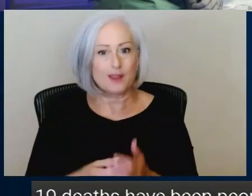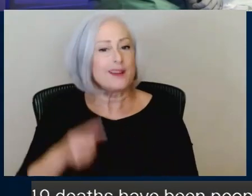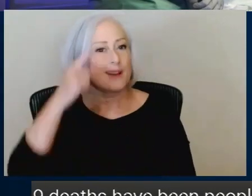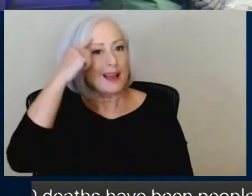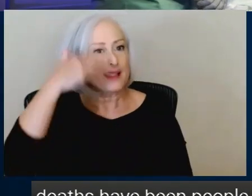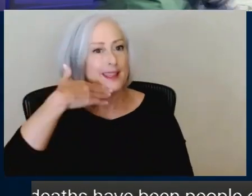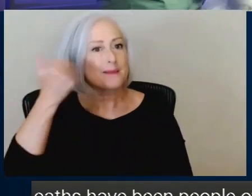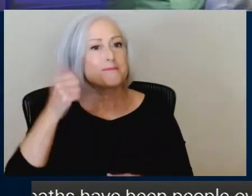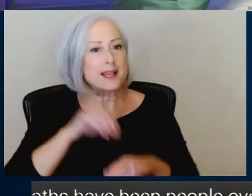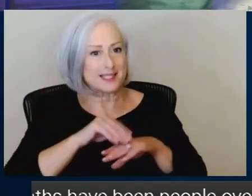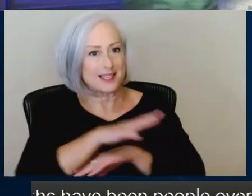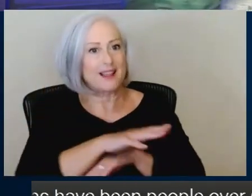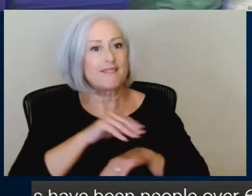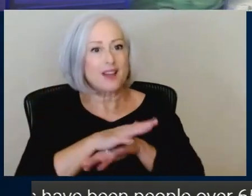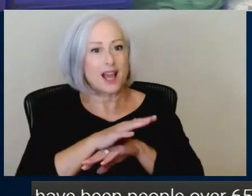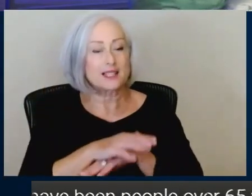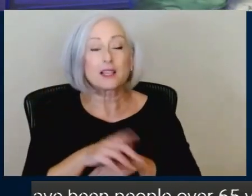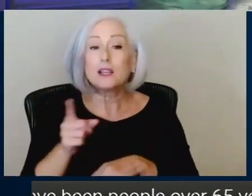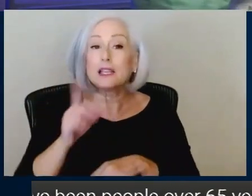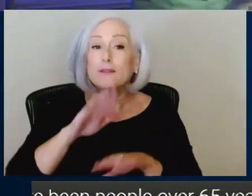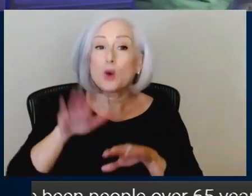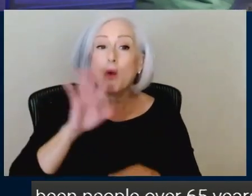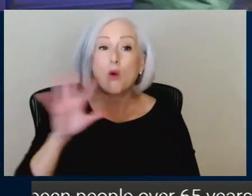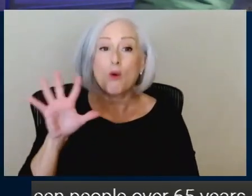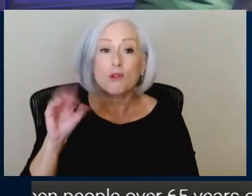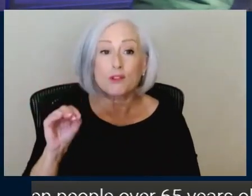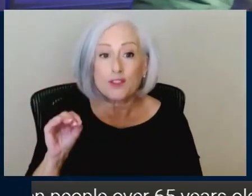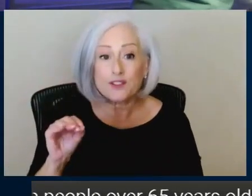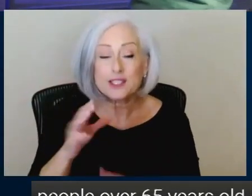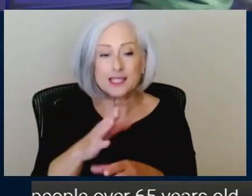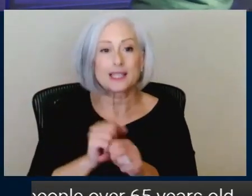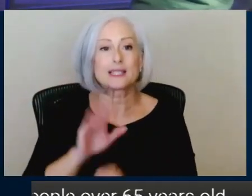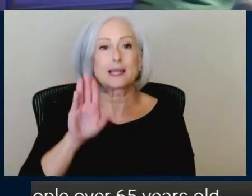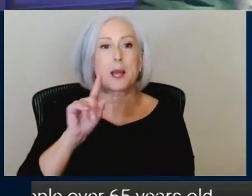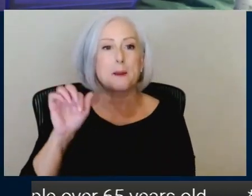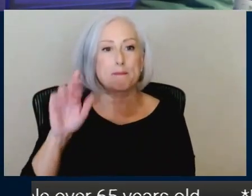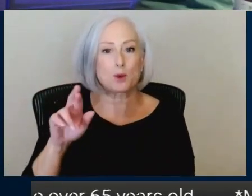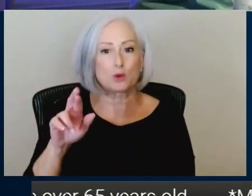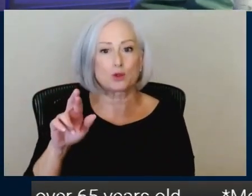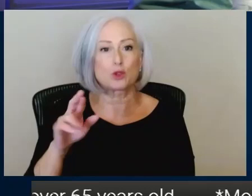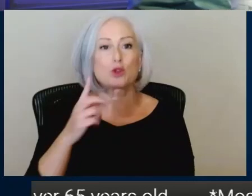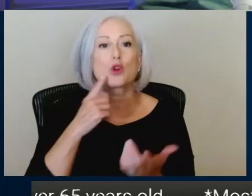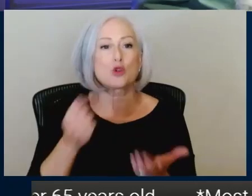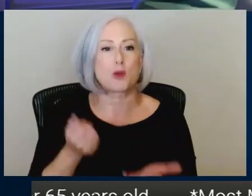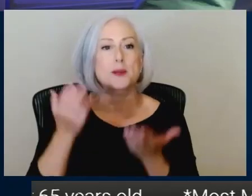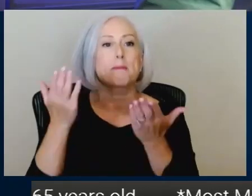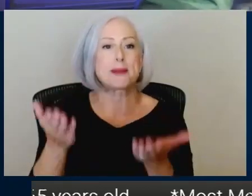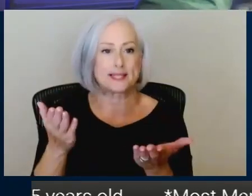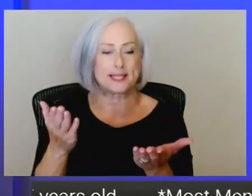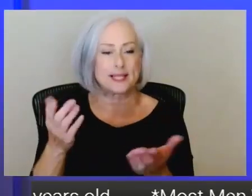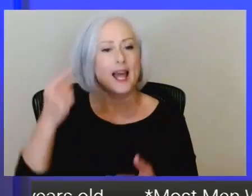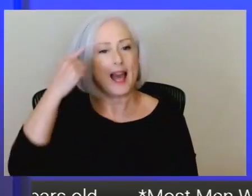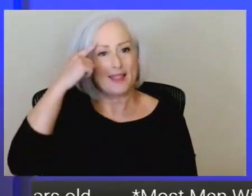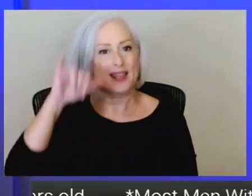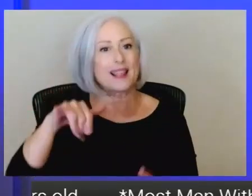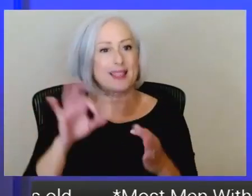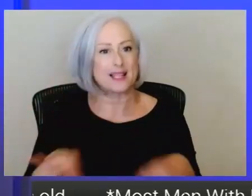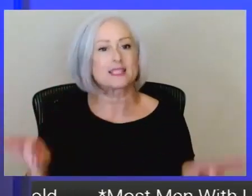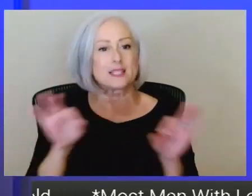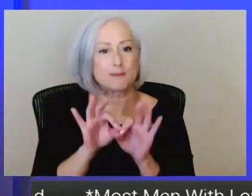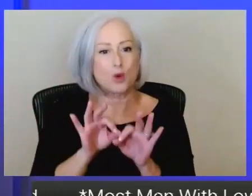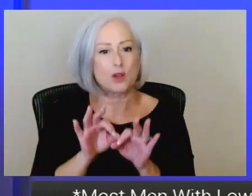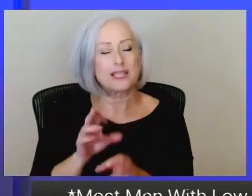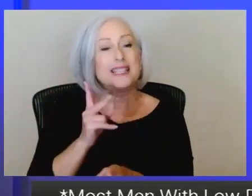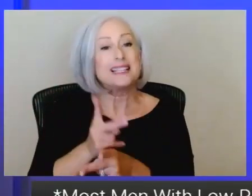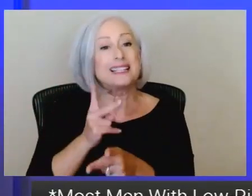know, getting that, if you're over 50, get that booster as it's recommended. I think that's important, keeping you